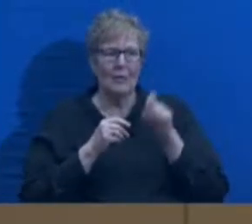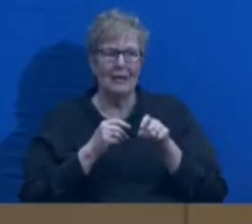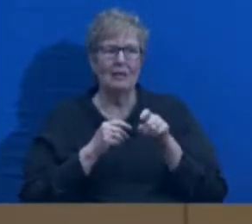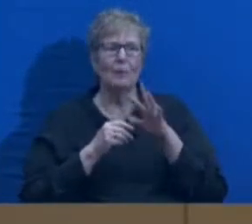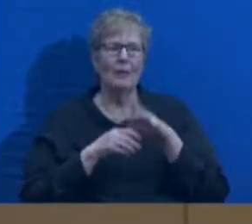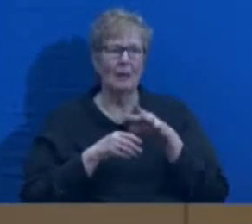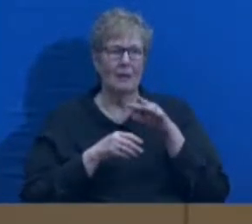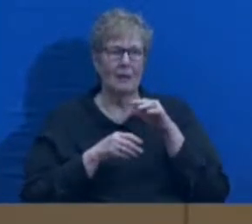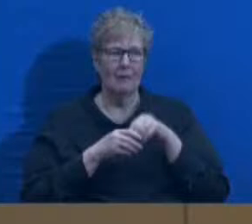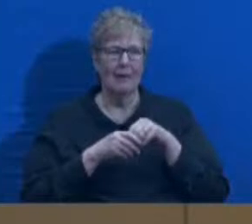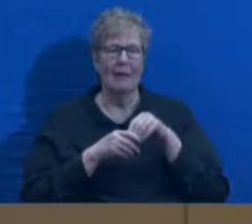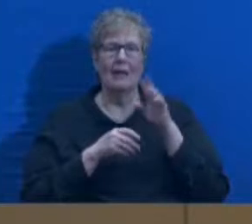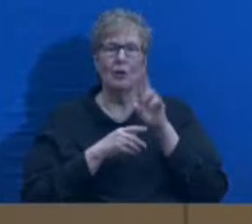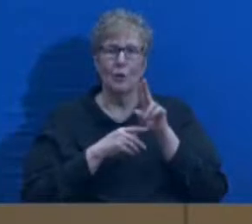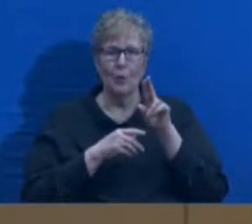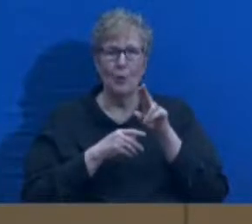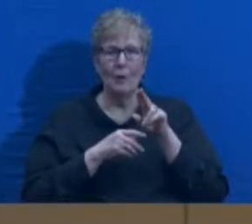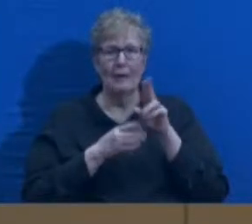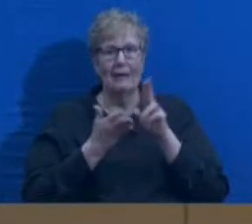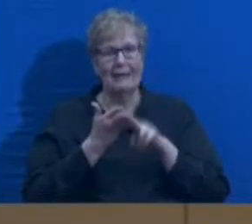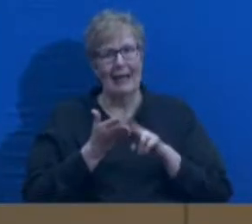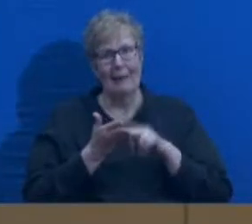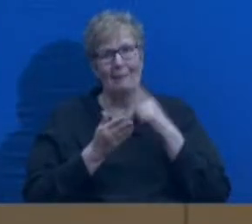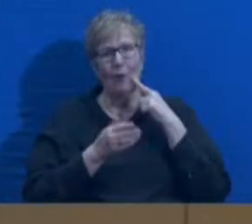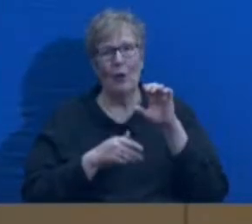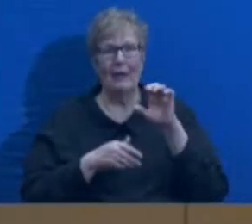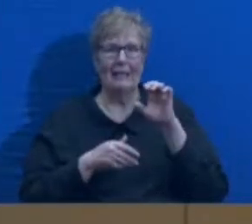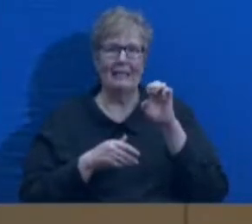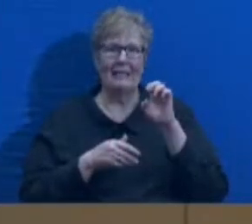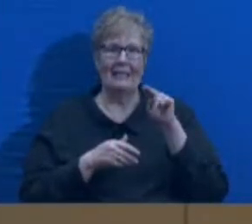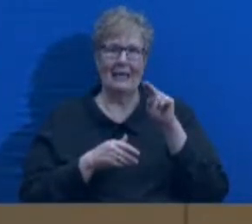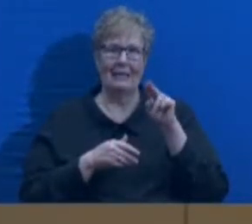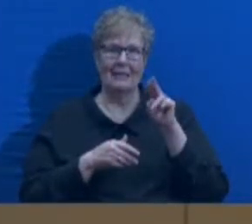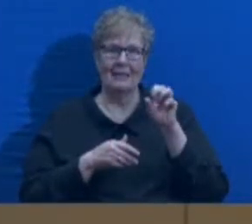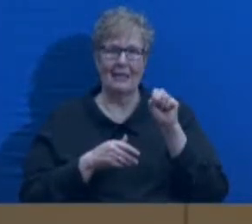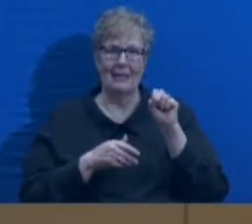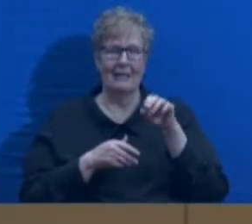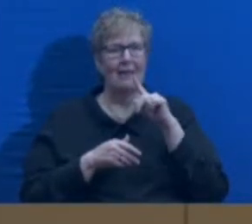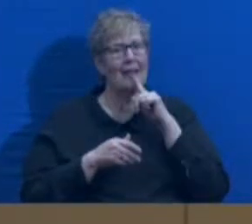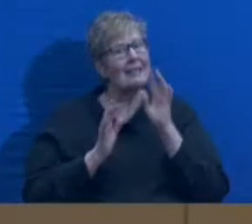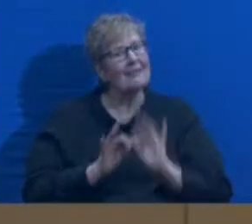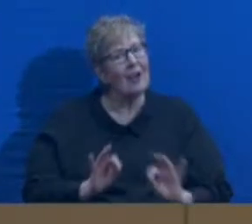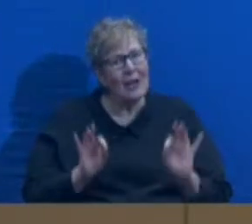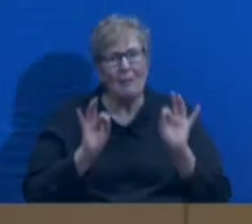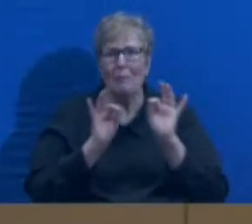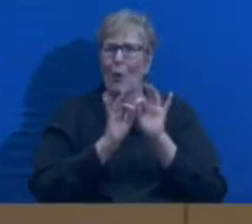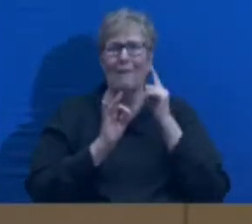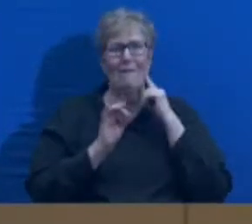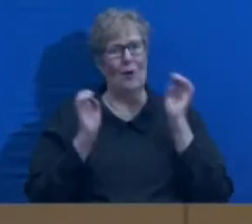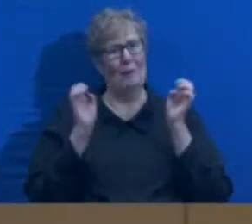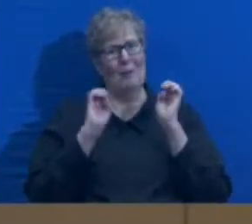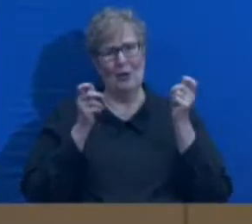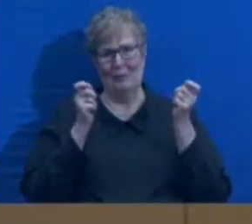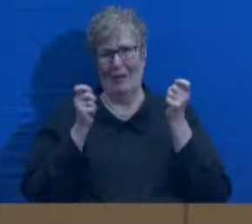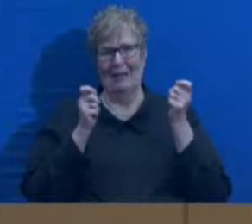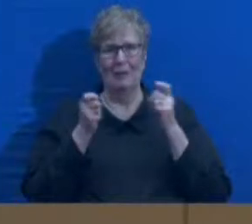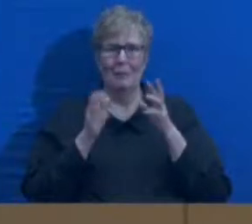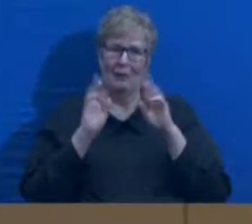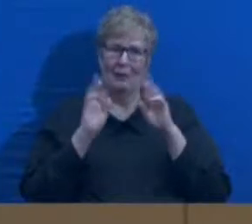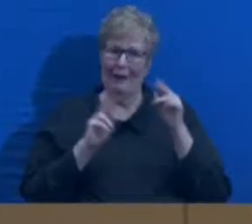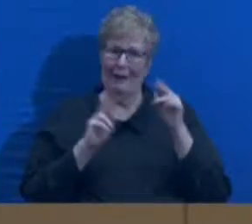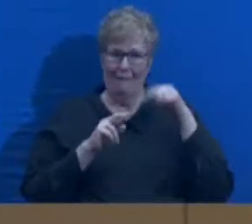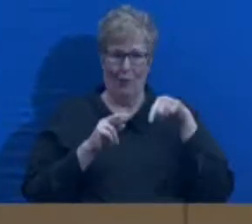to participate in the census. The census is vital to your emergency management organization and the preparedness for this